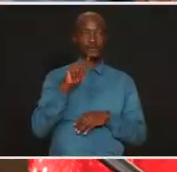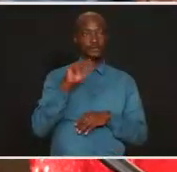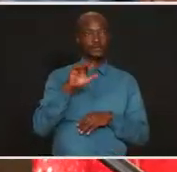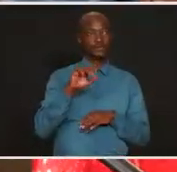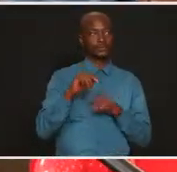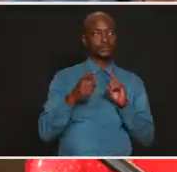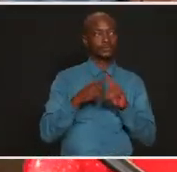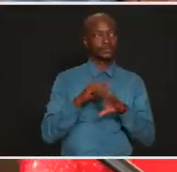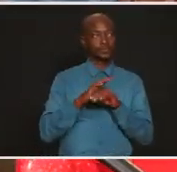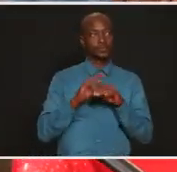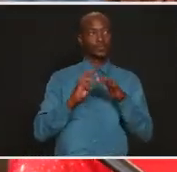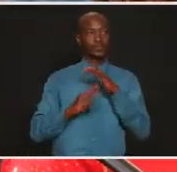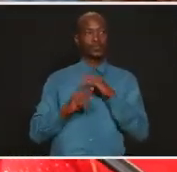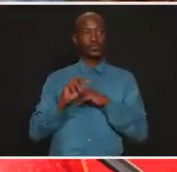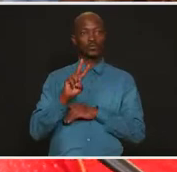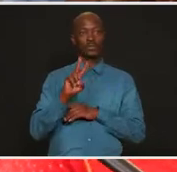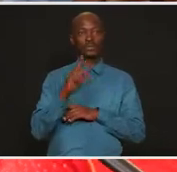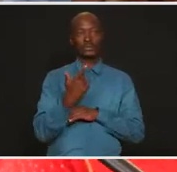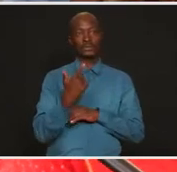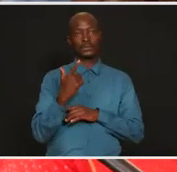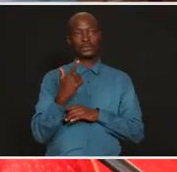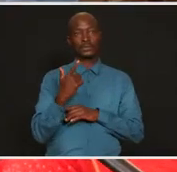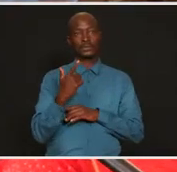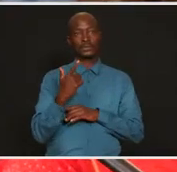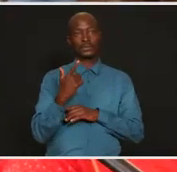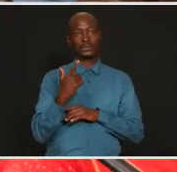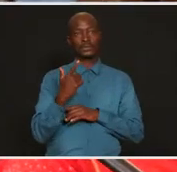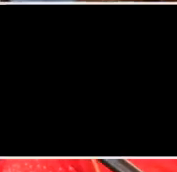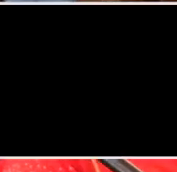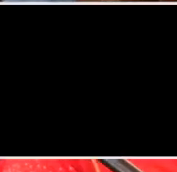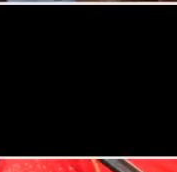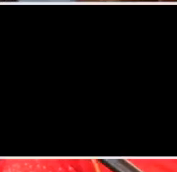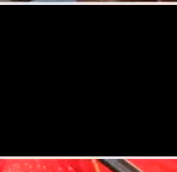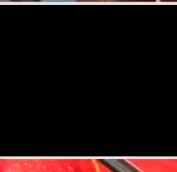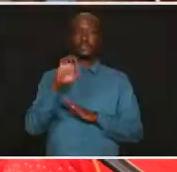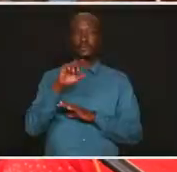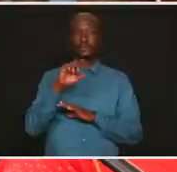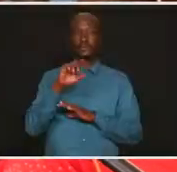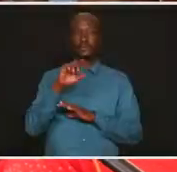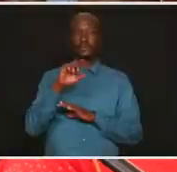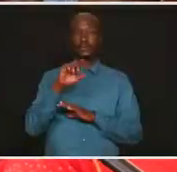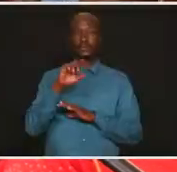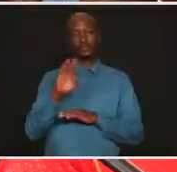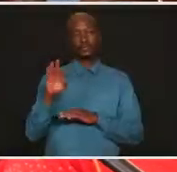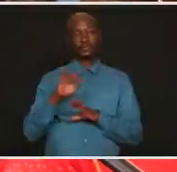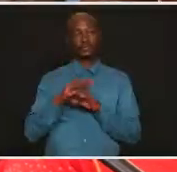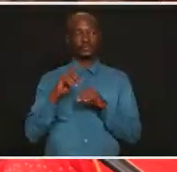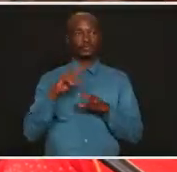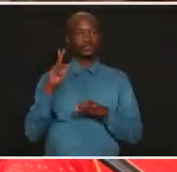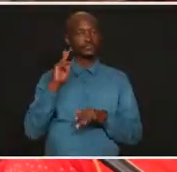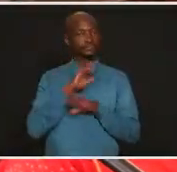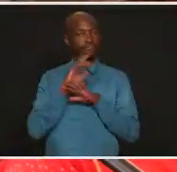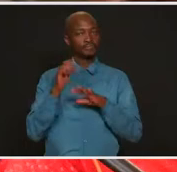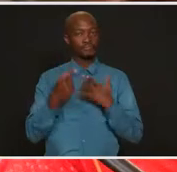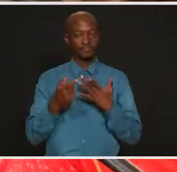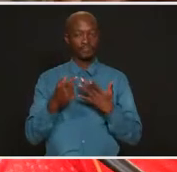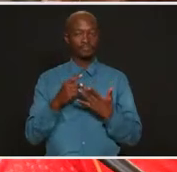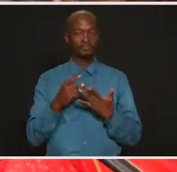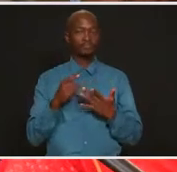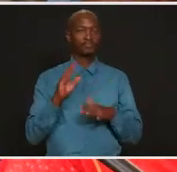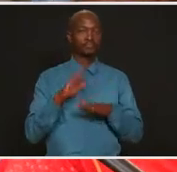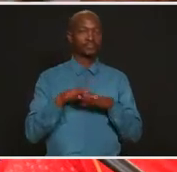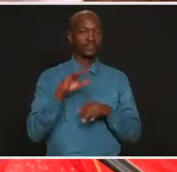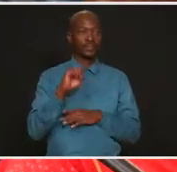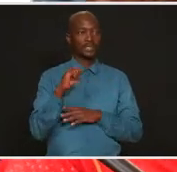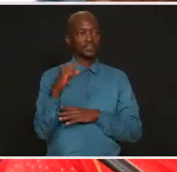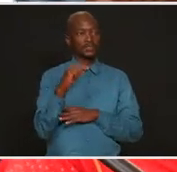what 27 in deep blue I've had some interaction with most of the